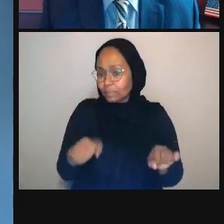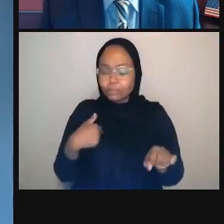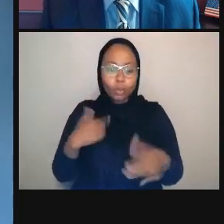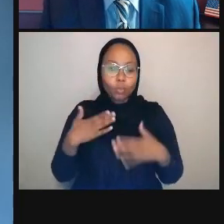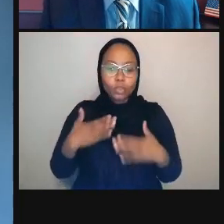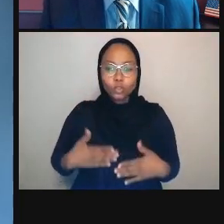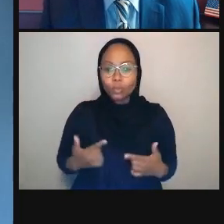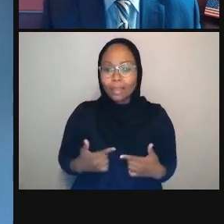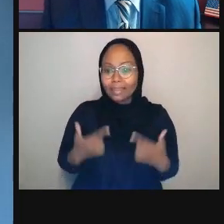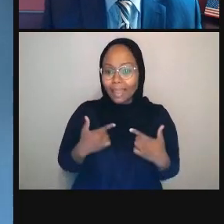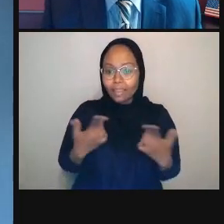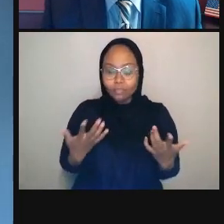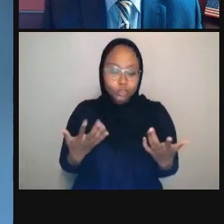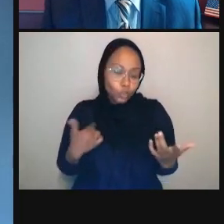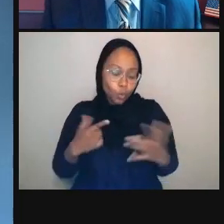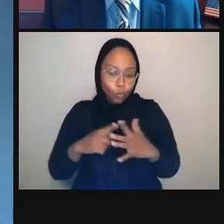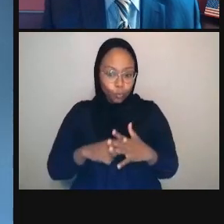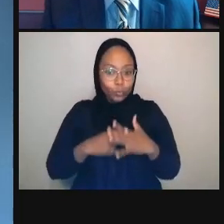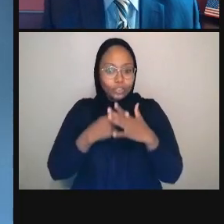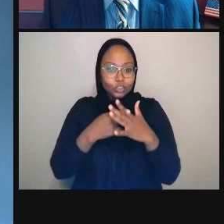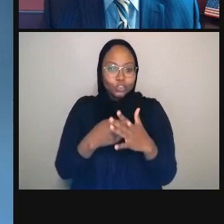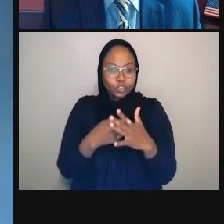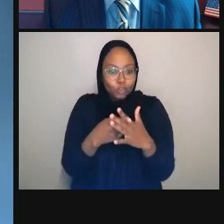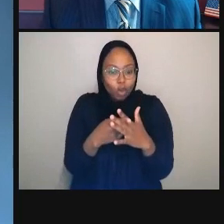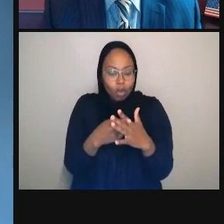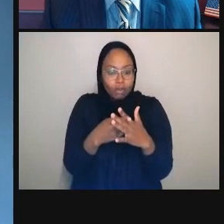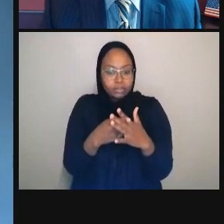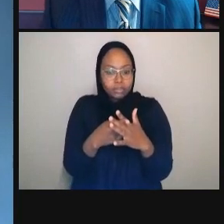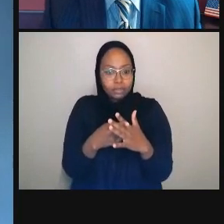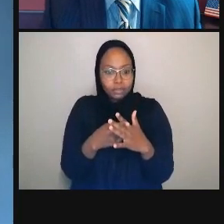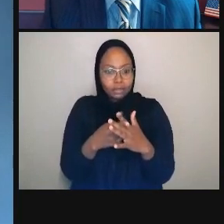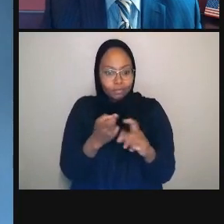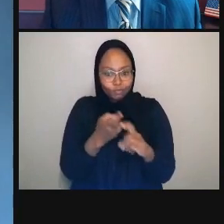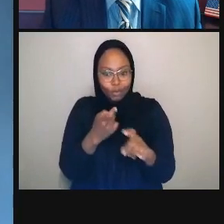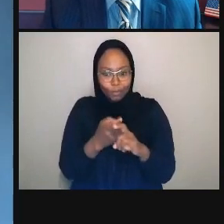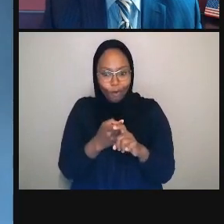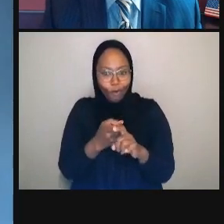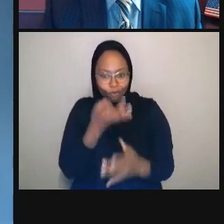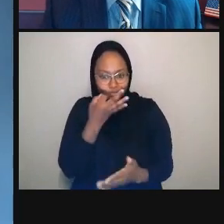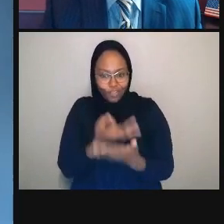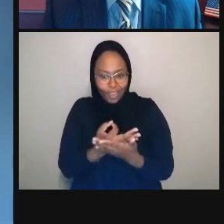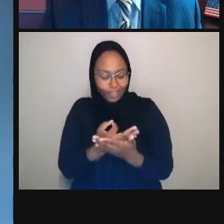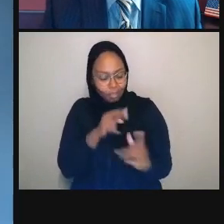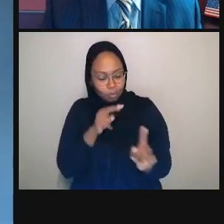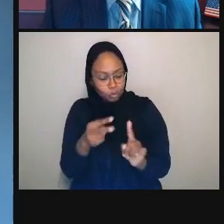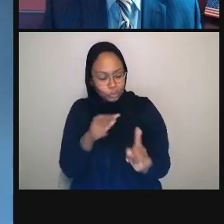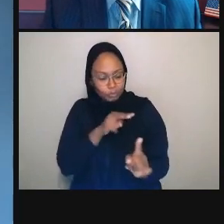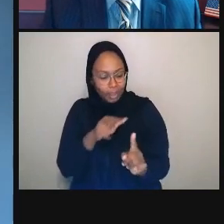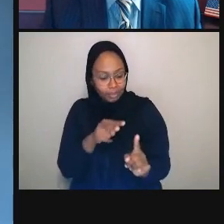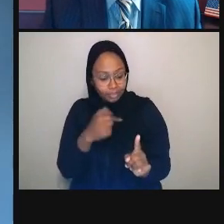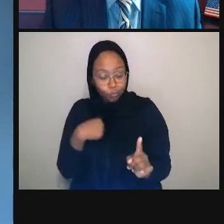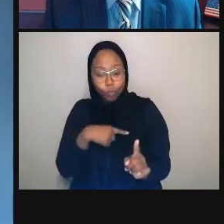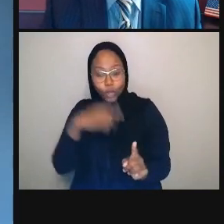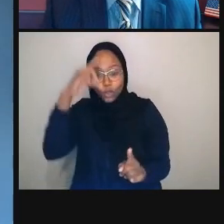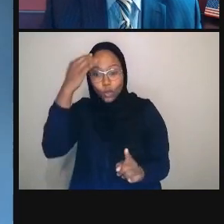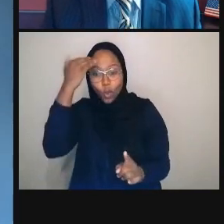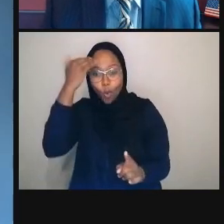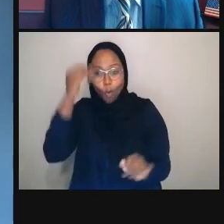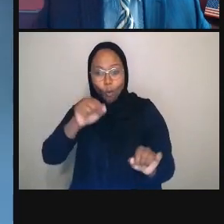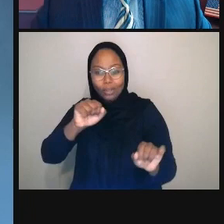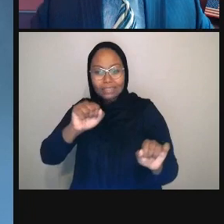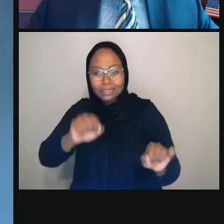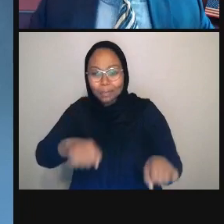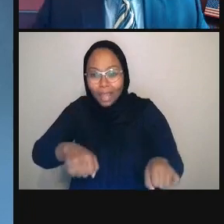So we start there from a faith perspective, a basis that this is entirely possible, and it's not something